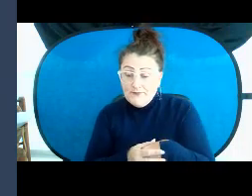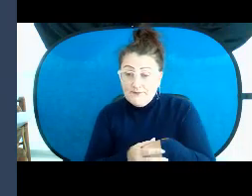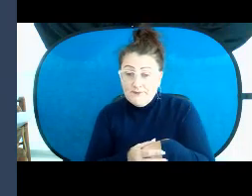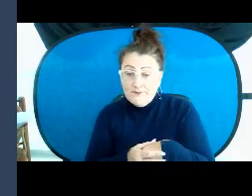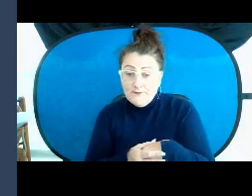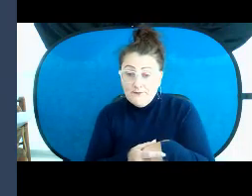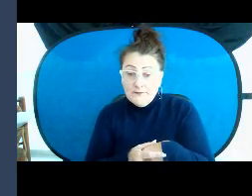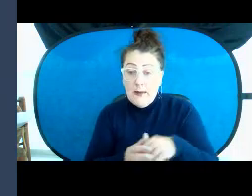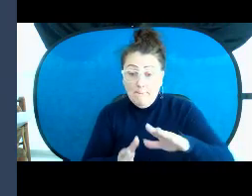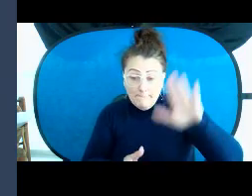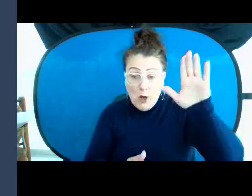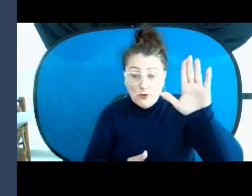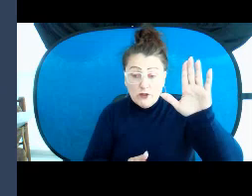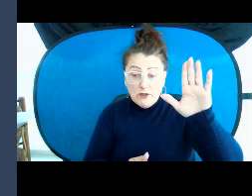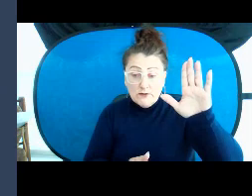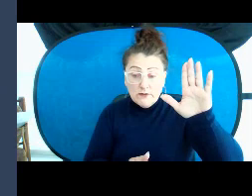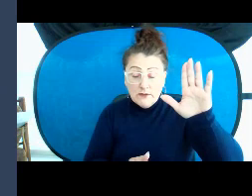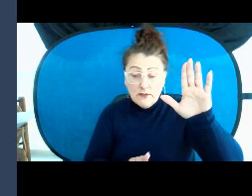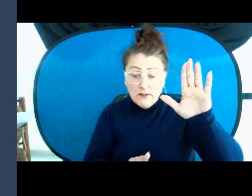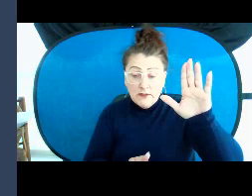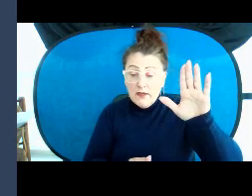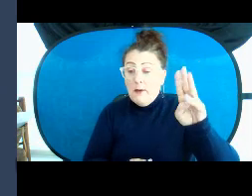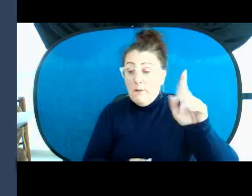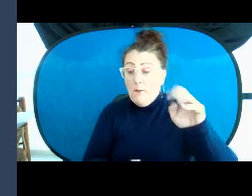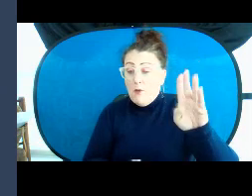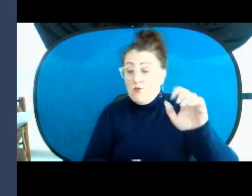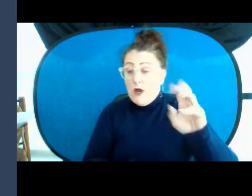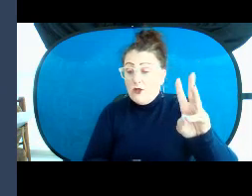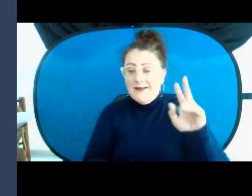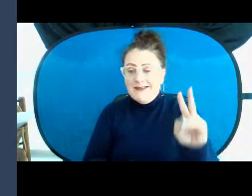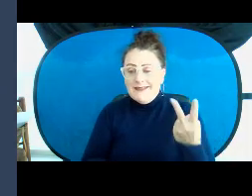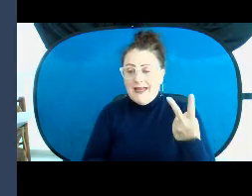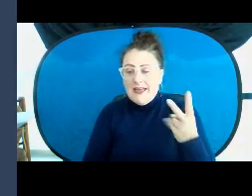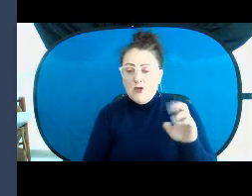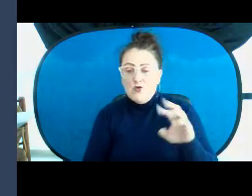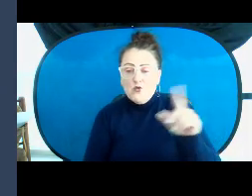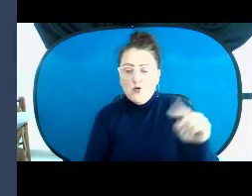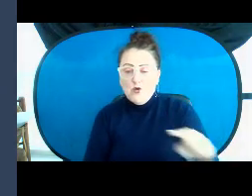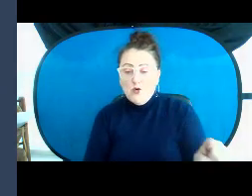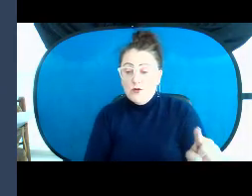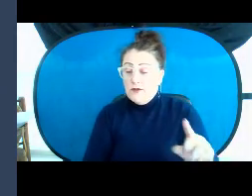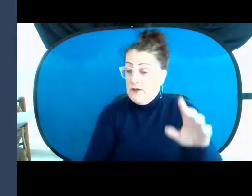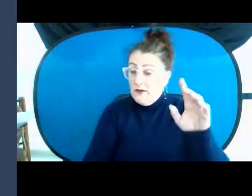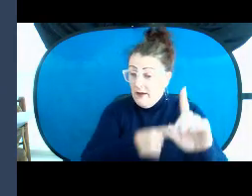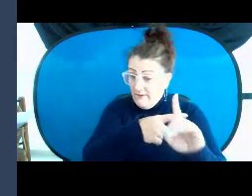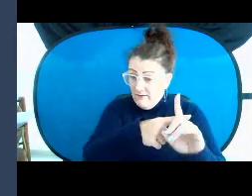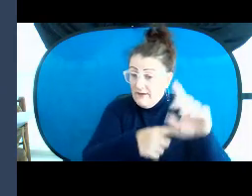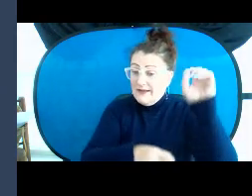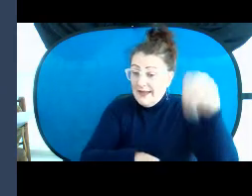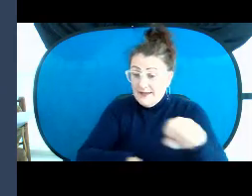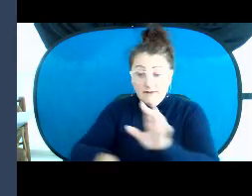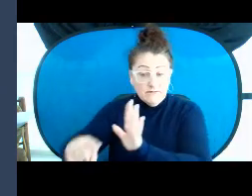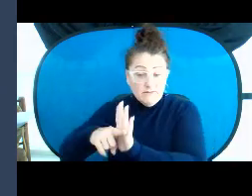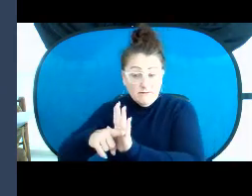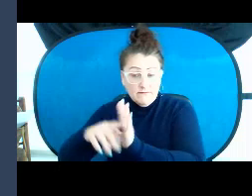Is there a motion? Motion to approve. So moved by Bradshaw, seconded by Commissioner Cruz. All those in favor? Aye.